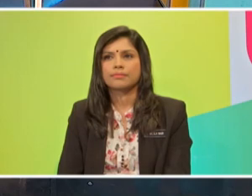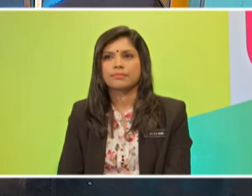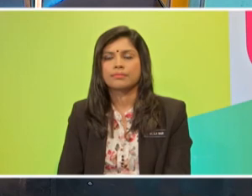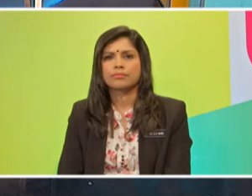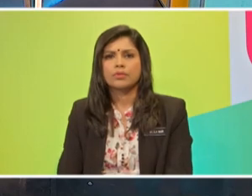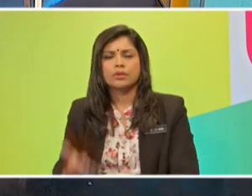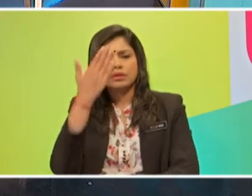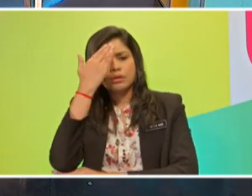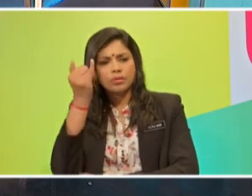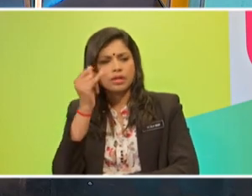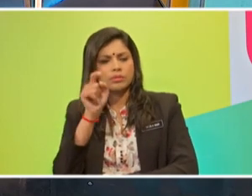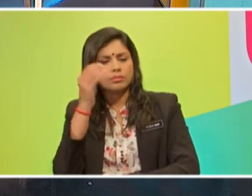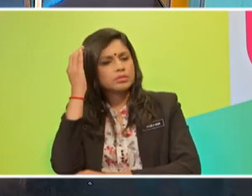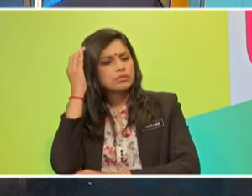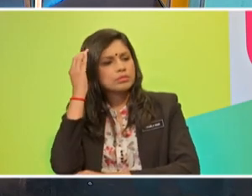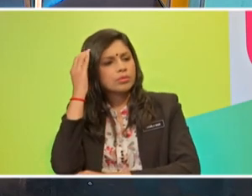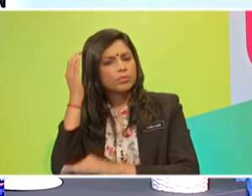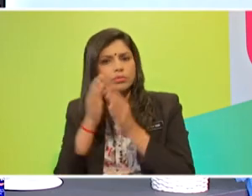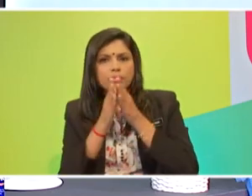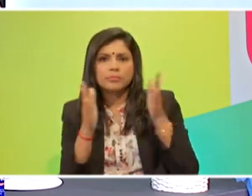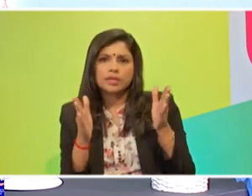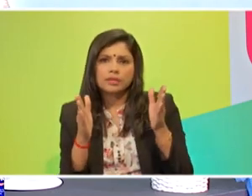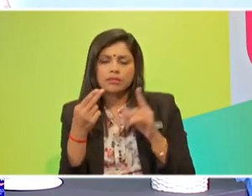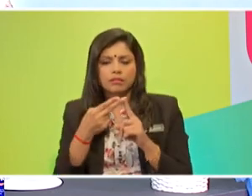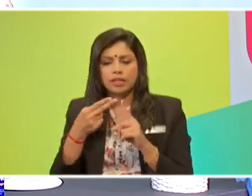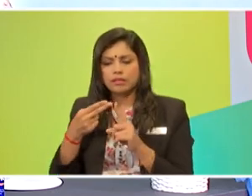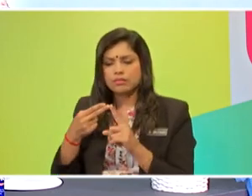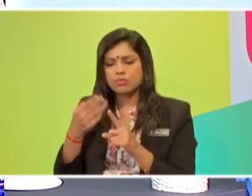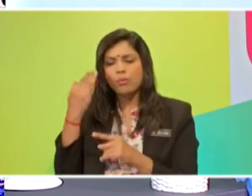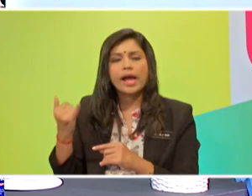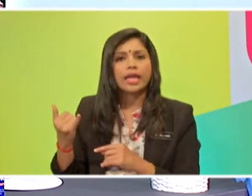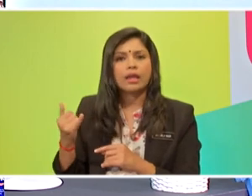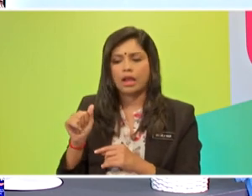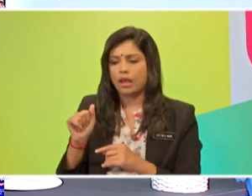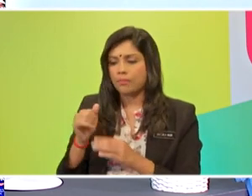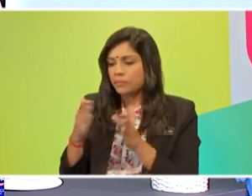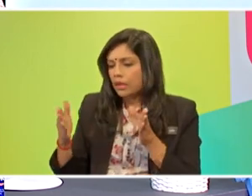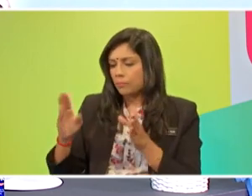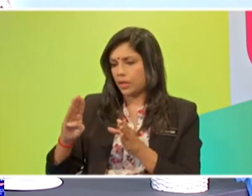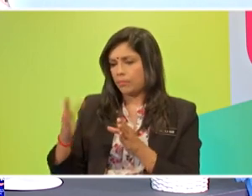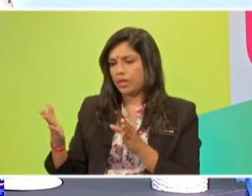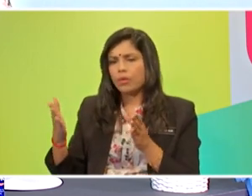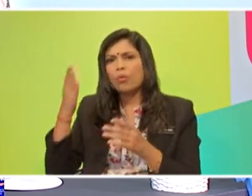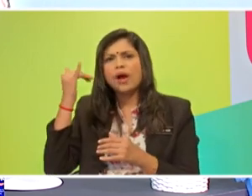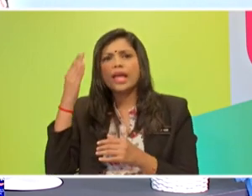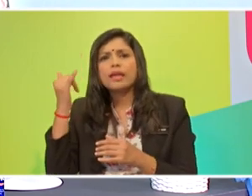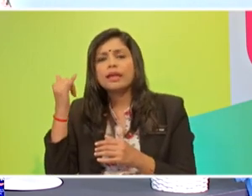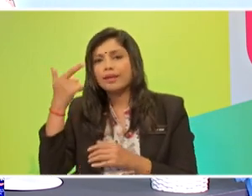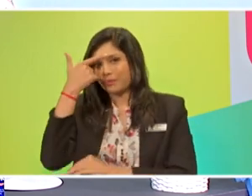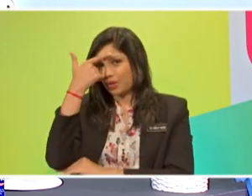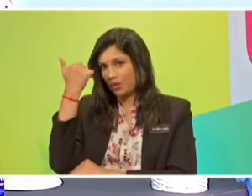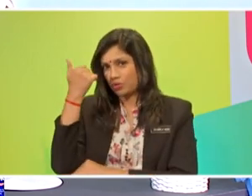for us to learn the capital letters? Okay, it's very important to learn the capital letters because when we start